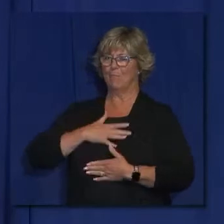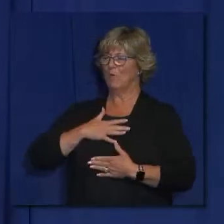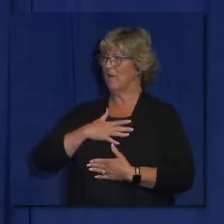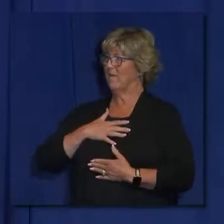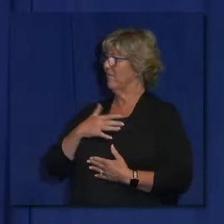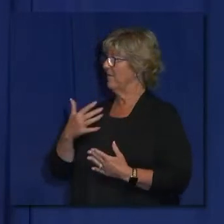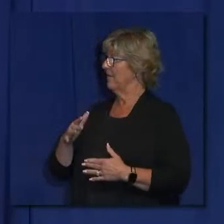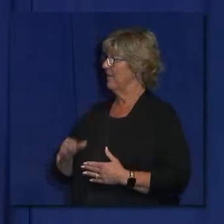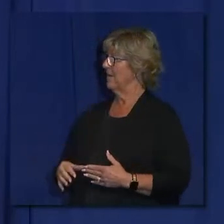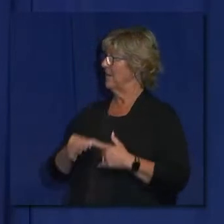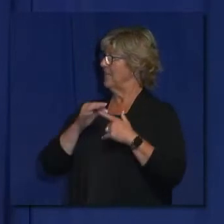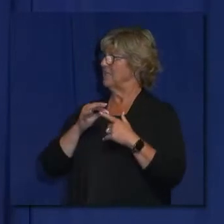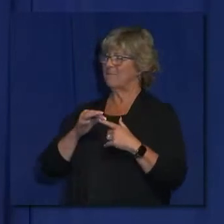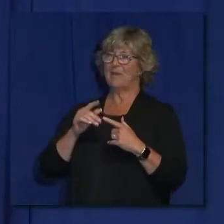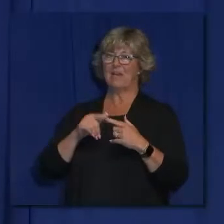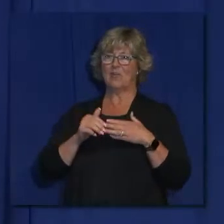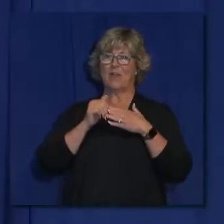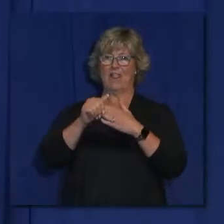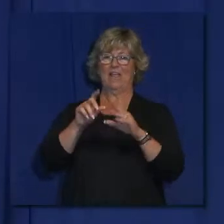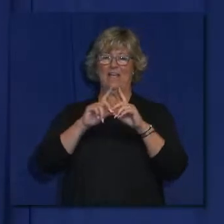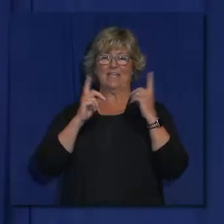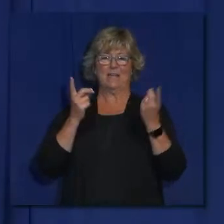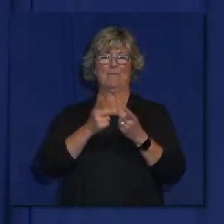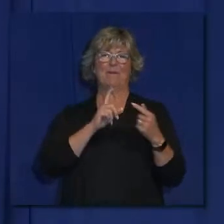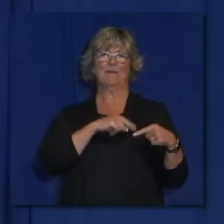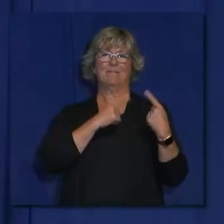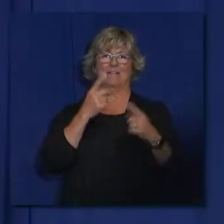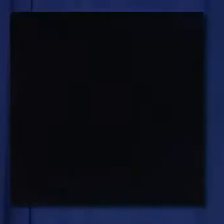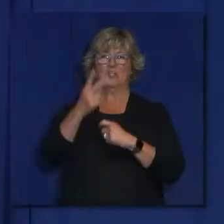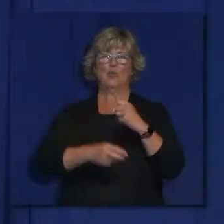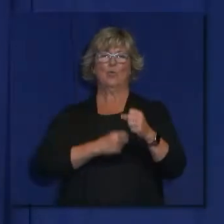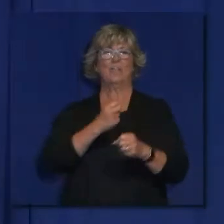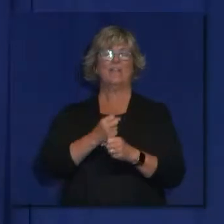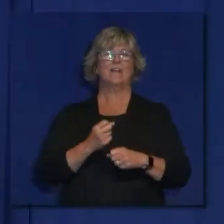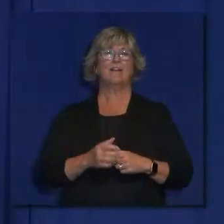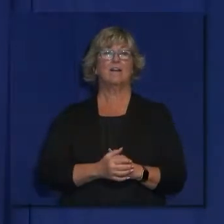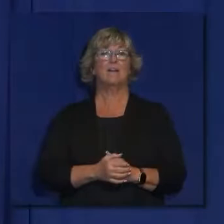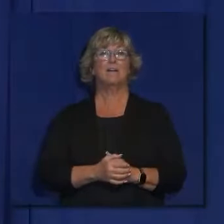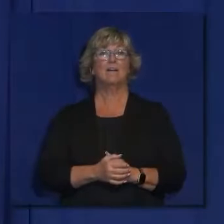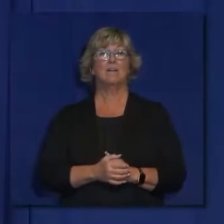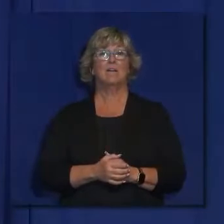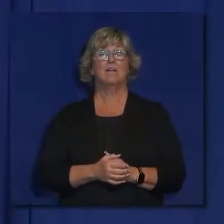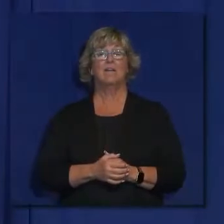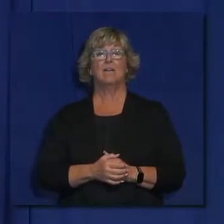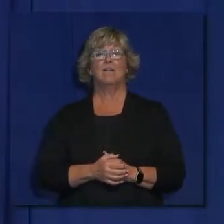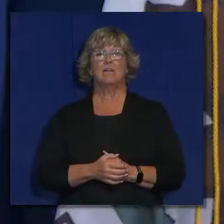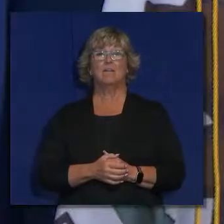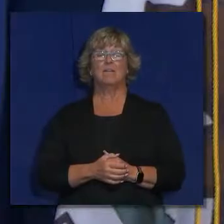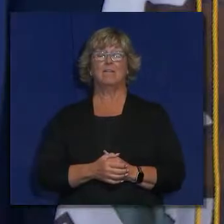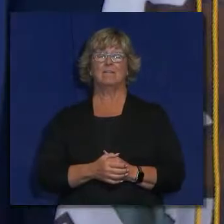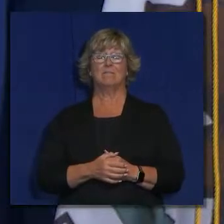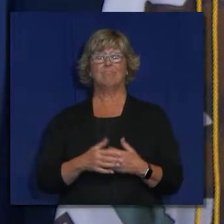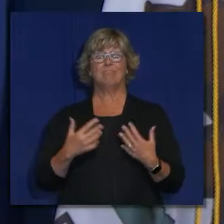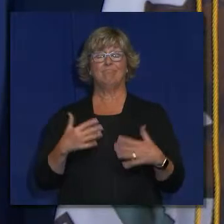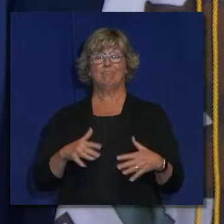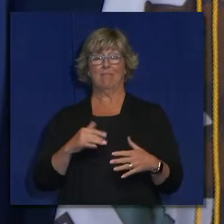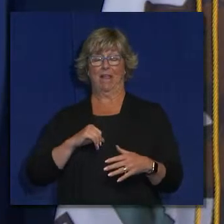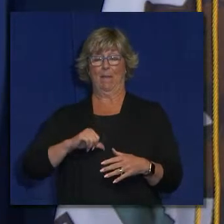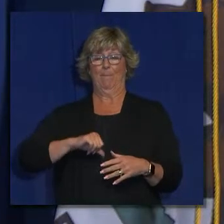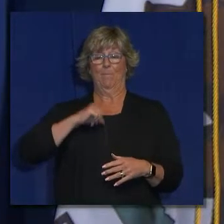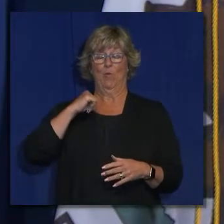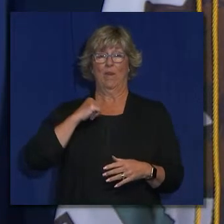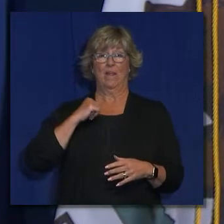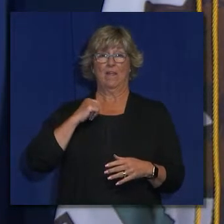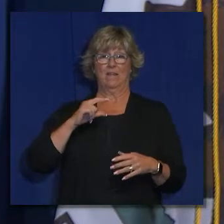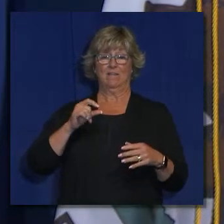it's been a special privilege to lead the department over the last 2 years. Our mettle was tested, but I'm incredibly proud